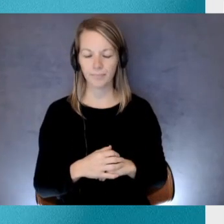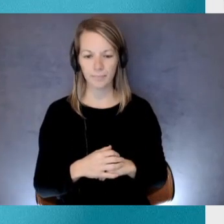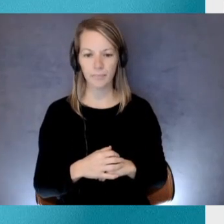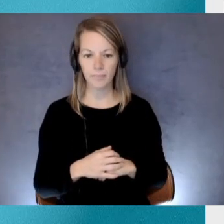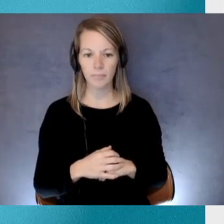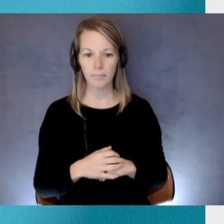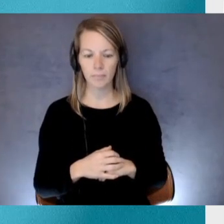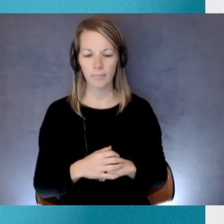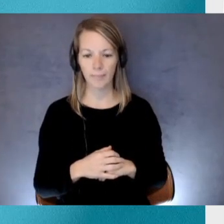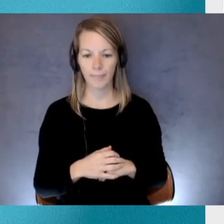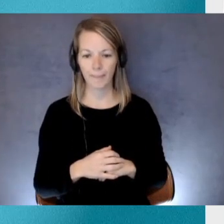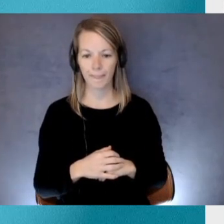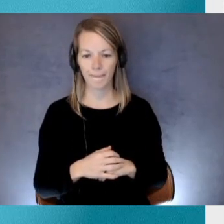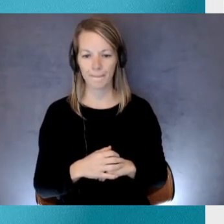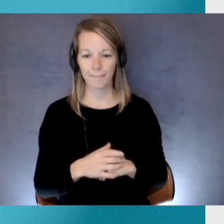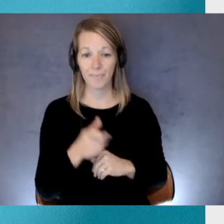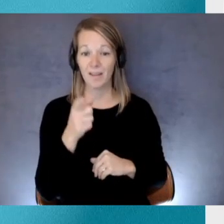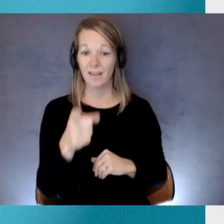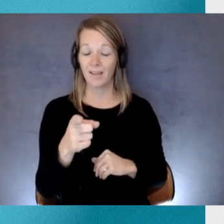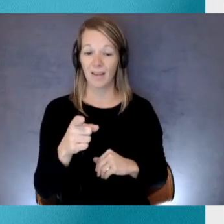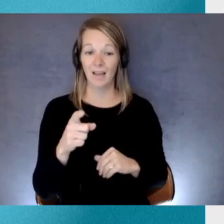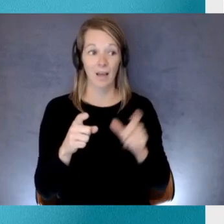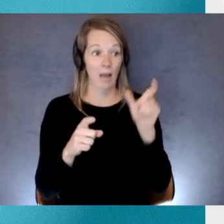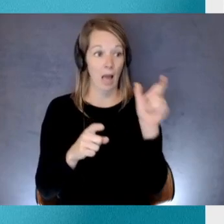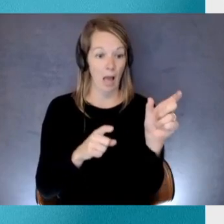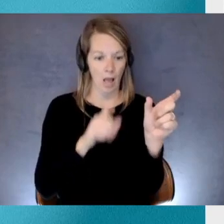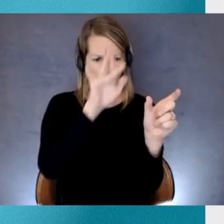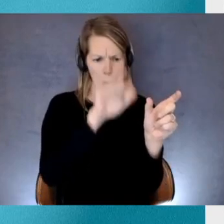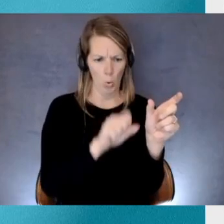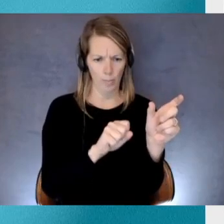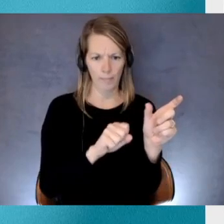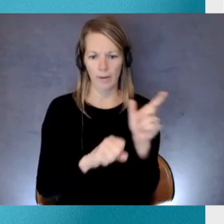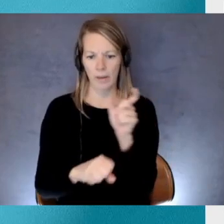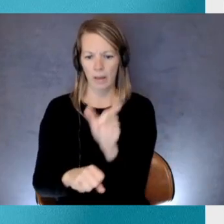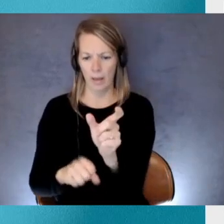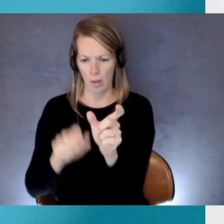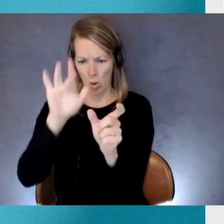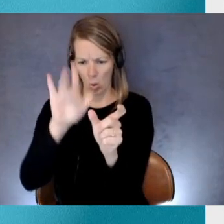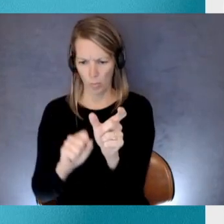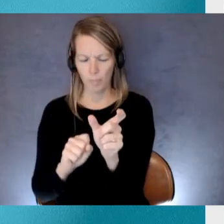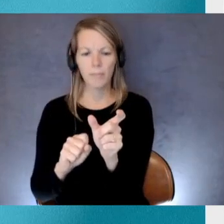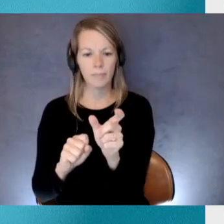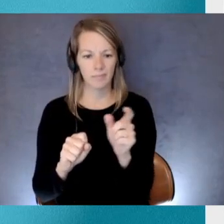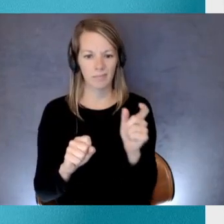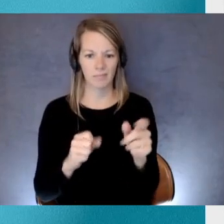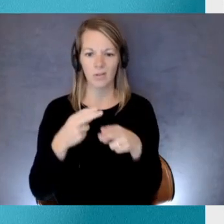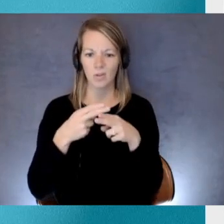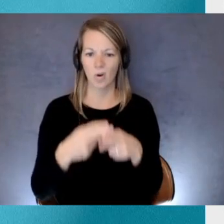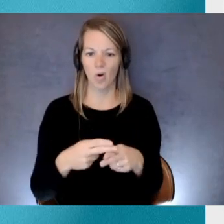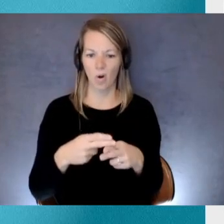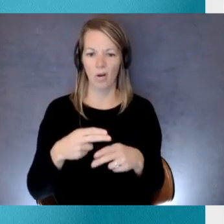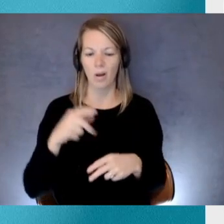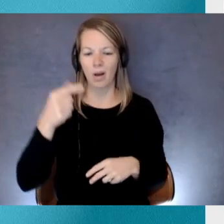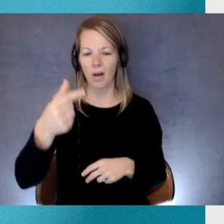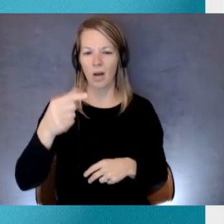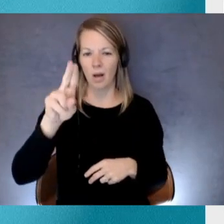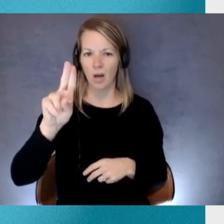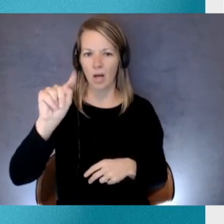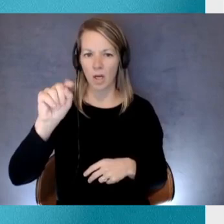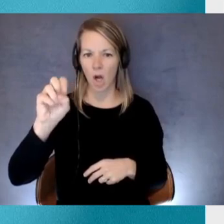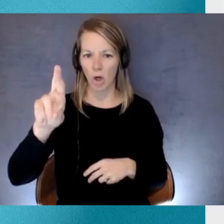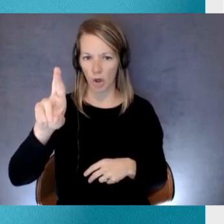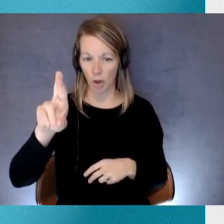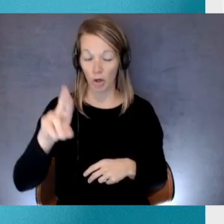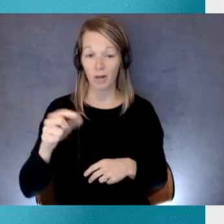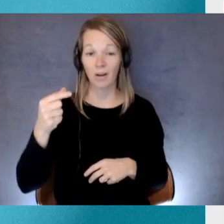comics is that the empty space between the panels in a comic, between the images, is actually called the gap, or the gutter. I'm sorry, the gutter. And the